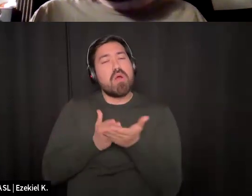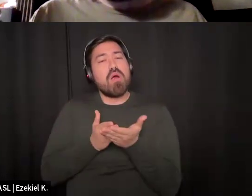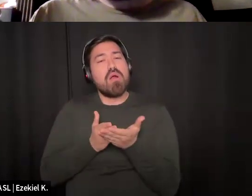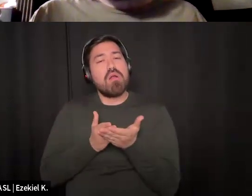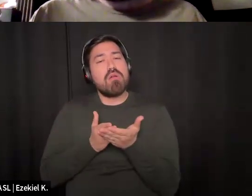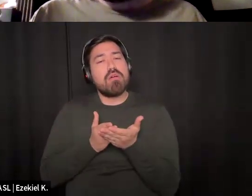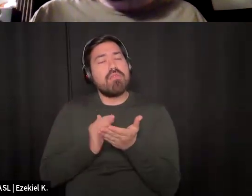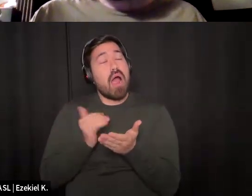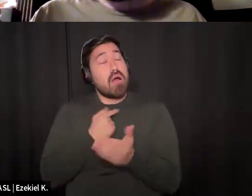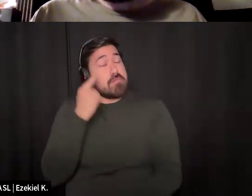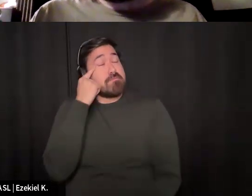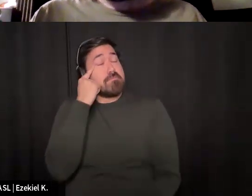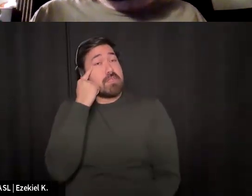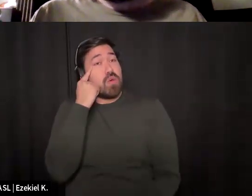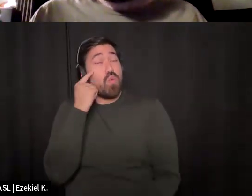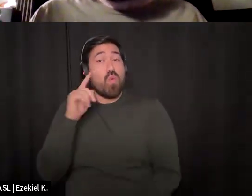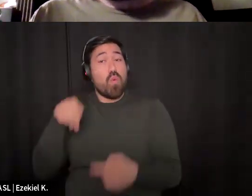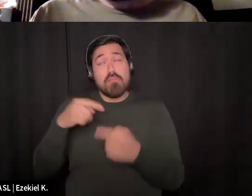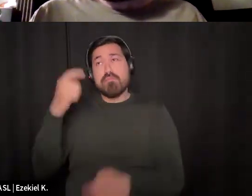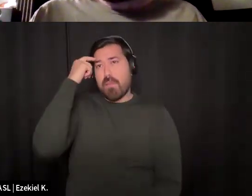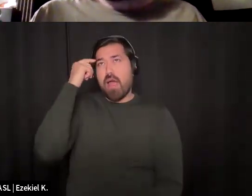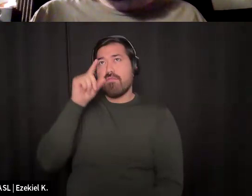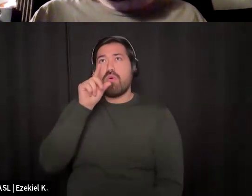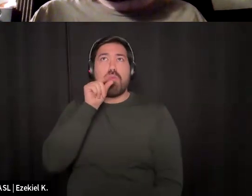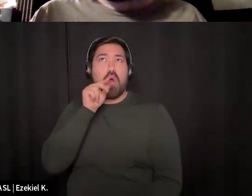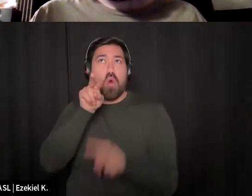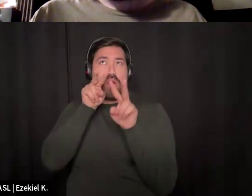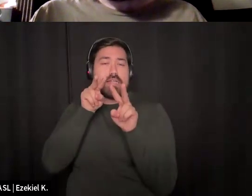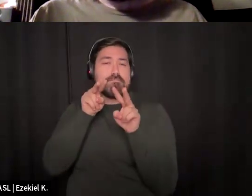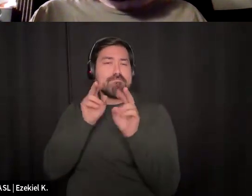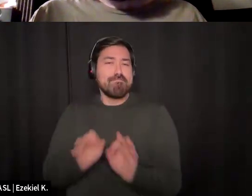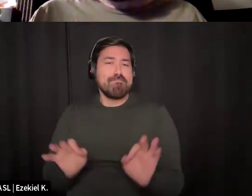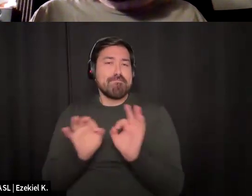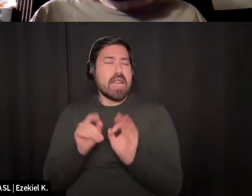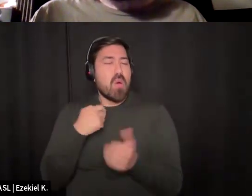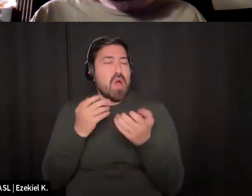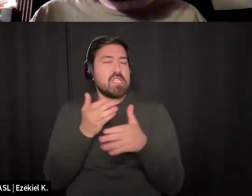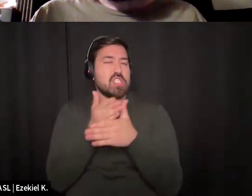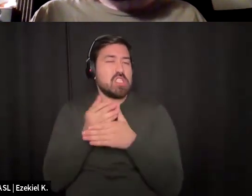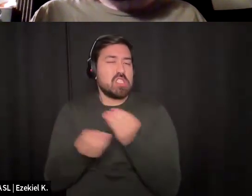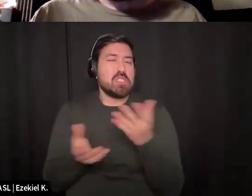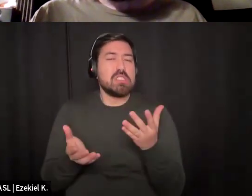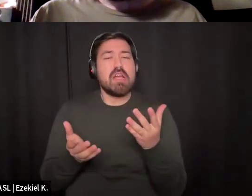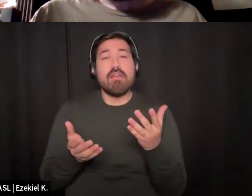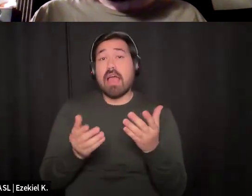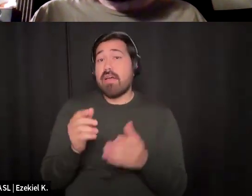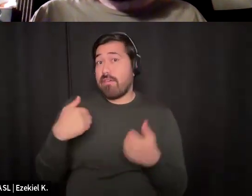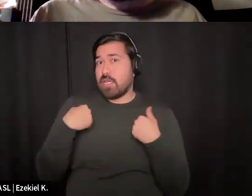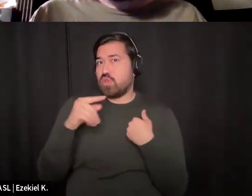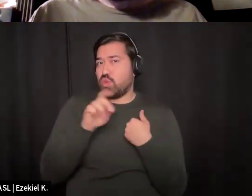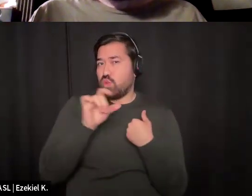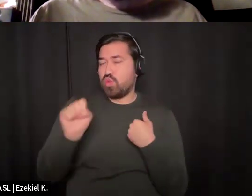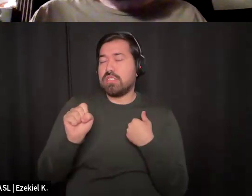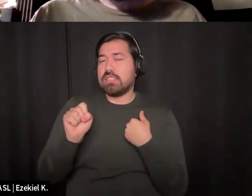of what I think of when I think of mindful birding. And I want to share because I think having tools sometimes